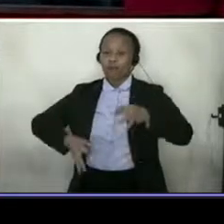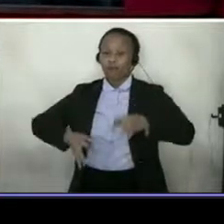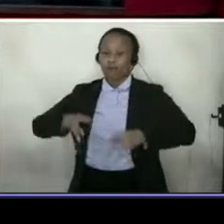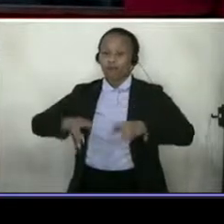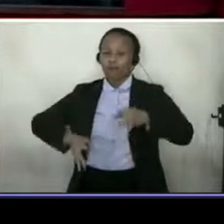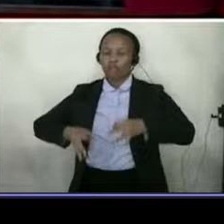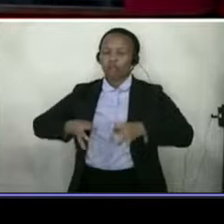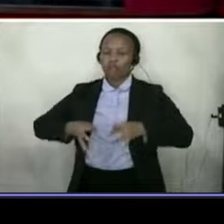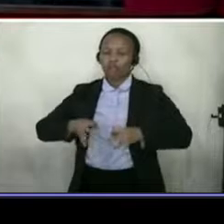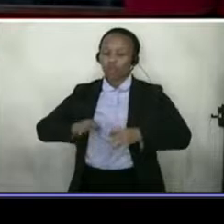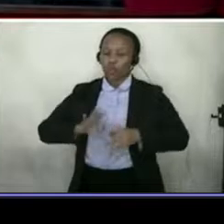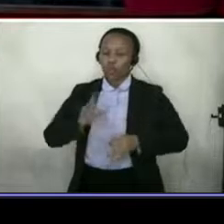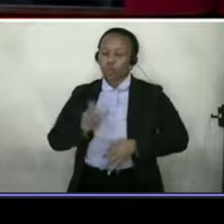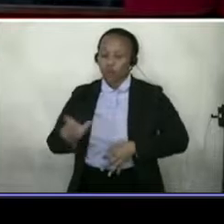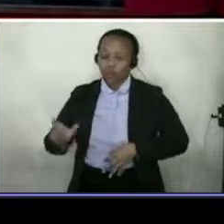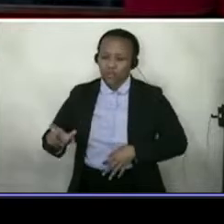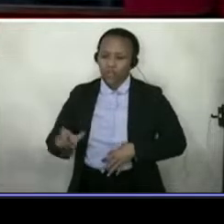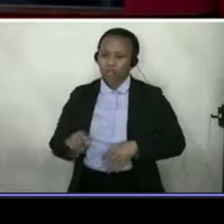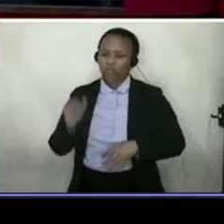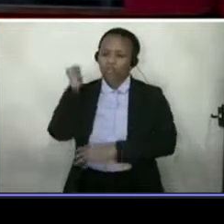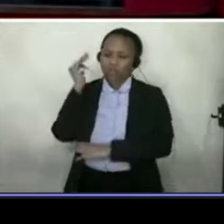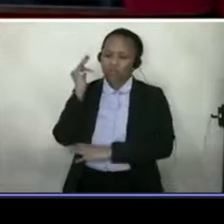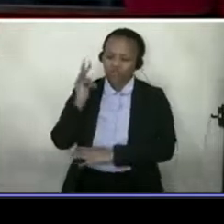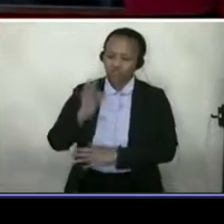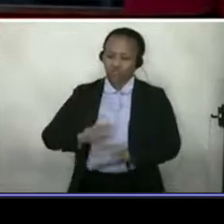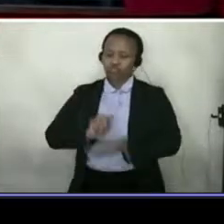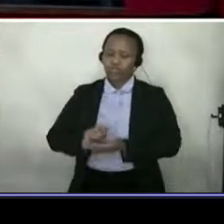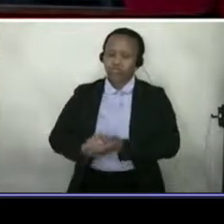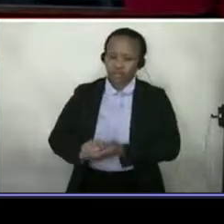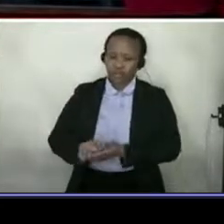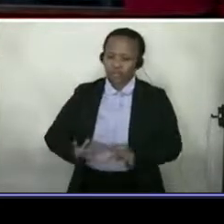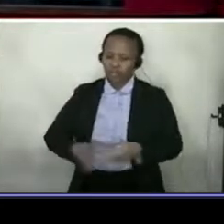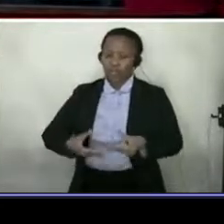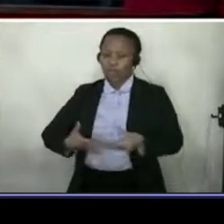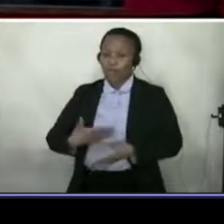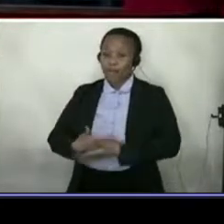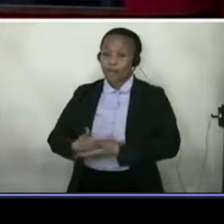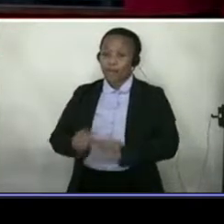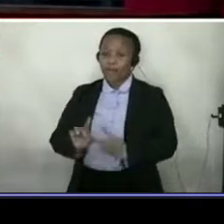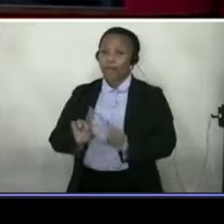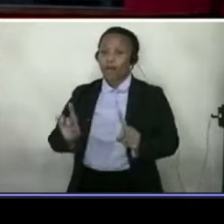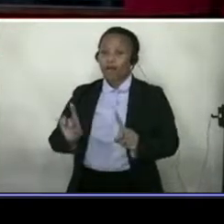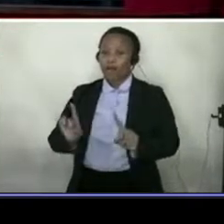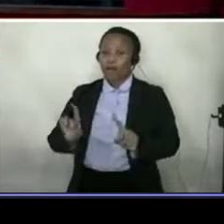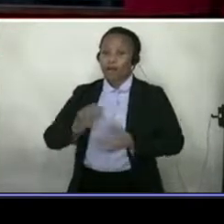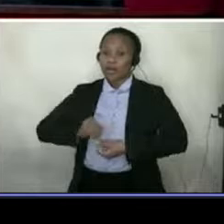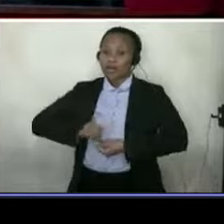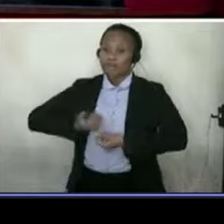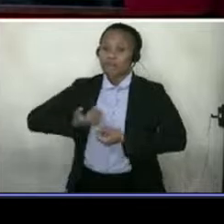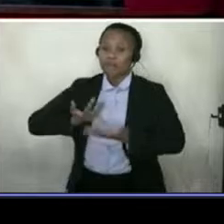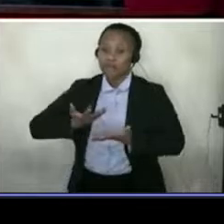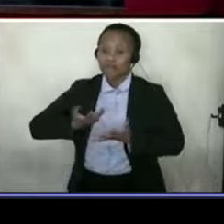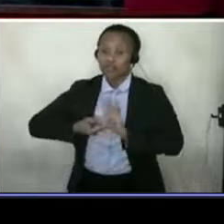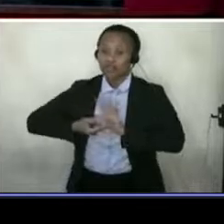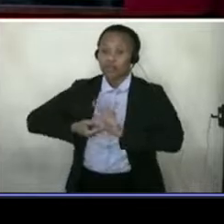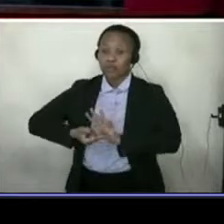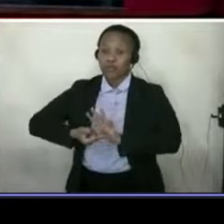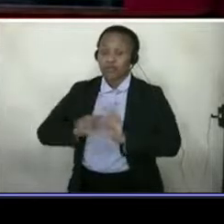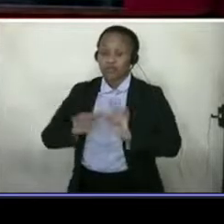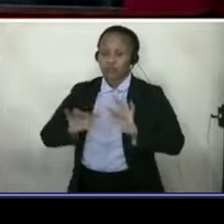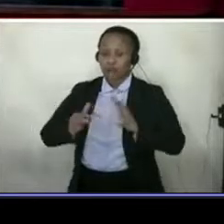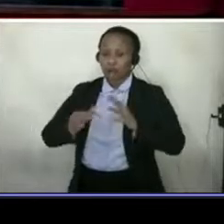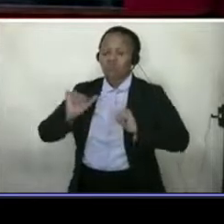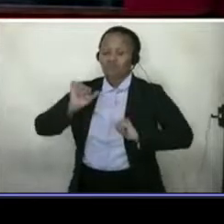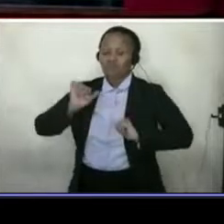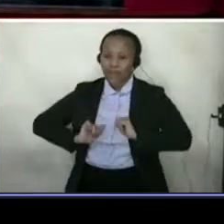and speeches, manifestos, legal documents, but it's only manifested through action. A